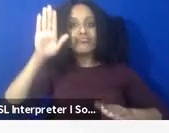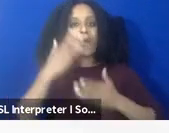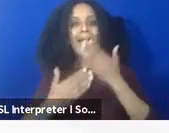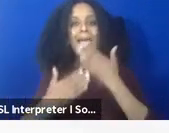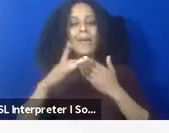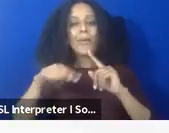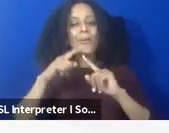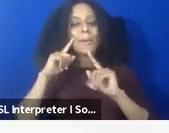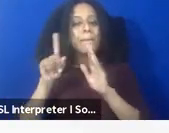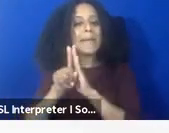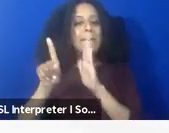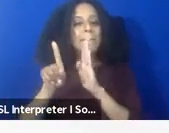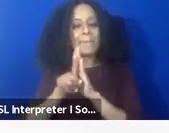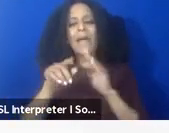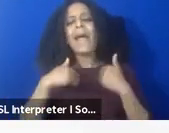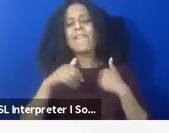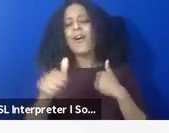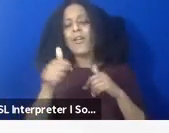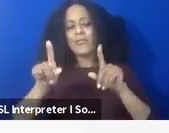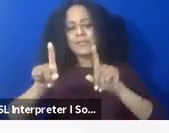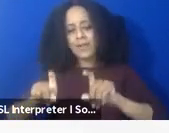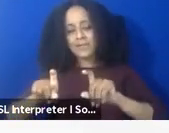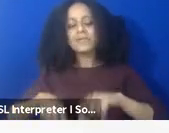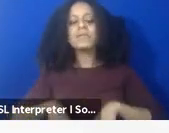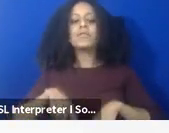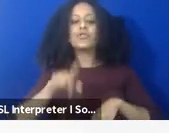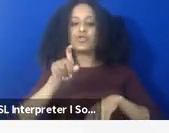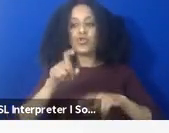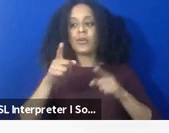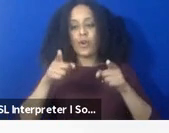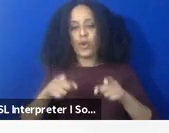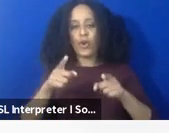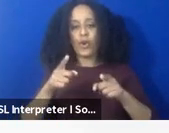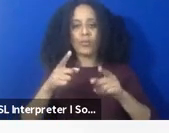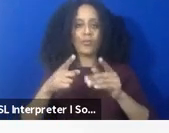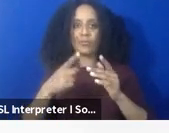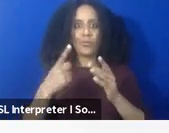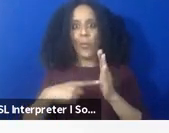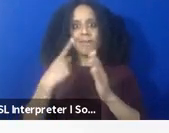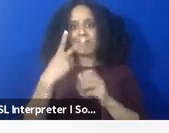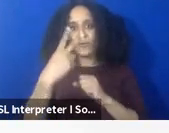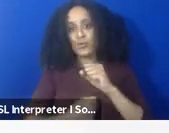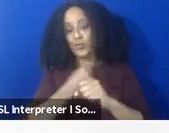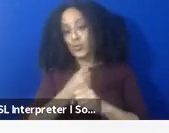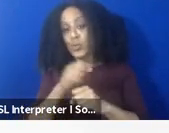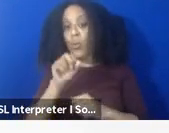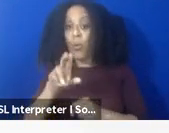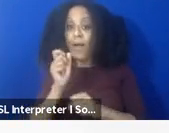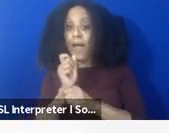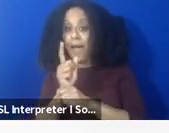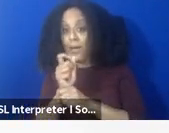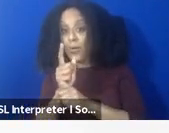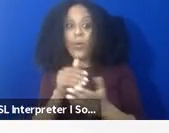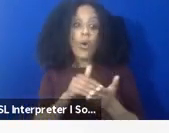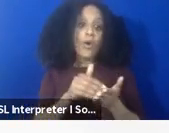as well, but this is one of our primary tests. And this should be performed at least every 2 years or annual, or even more often if there are